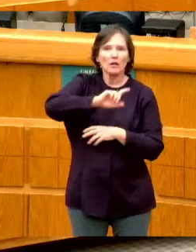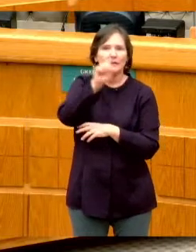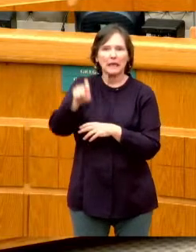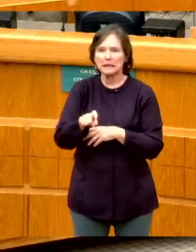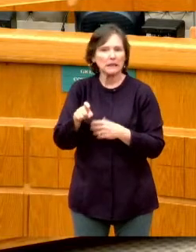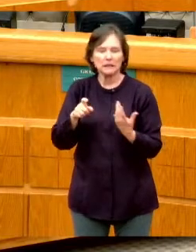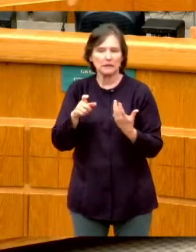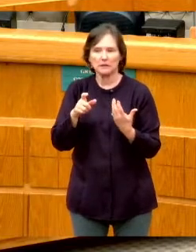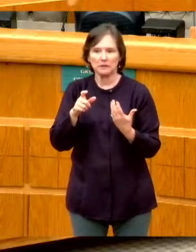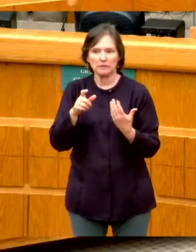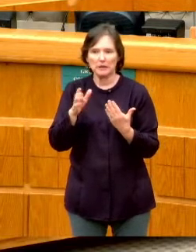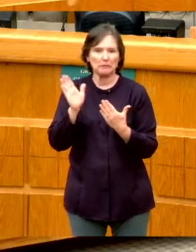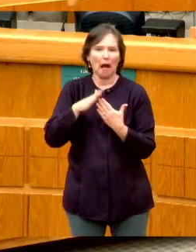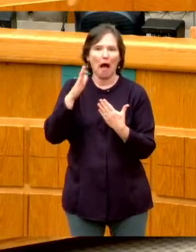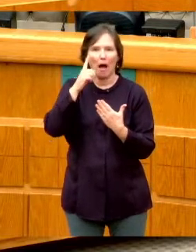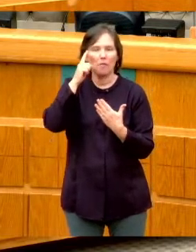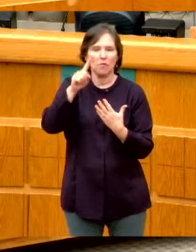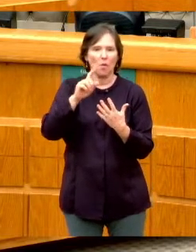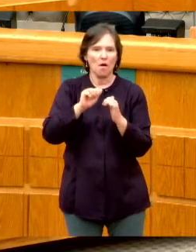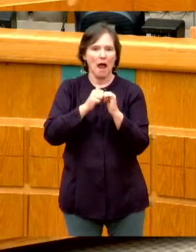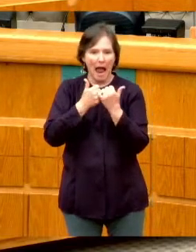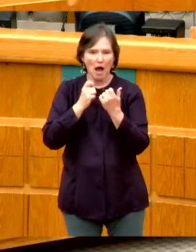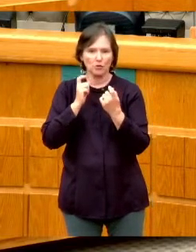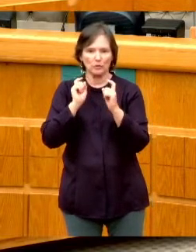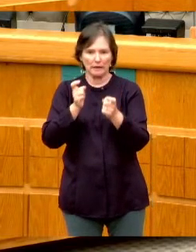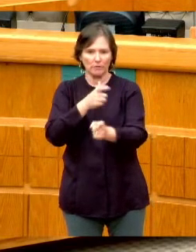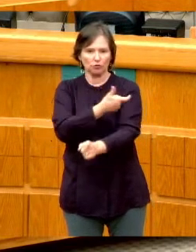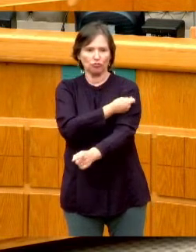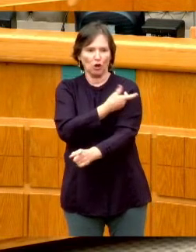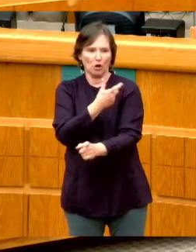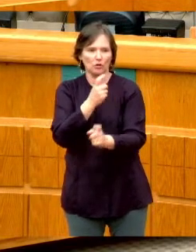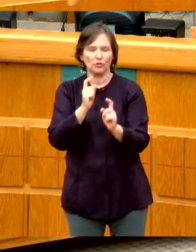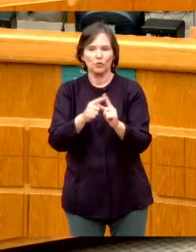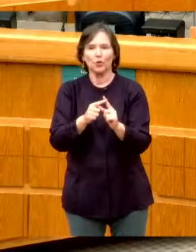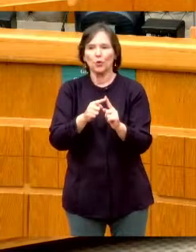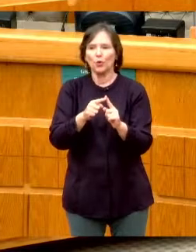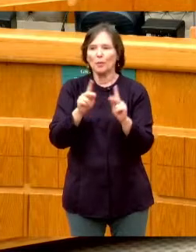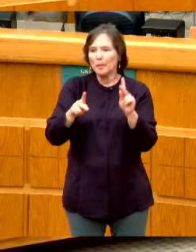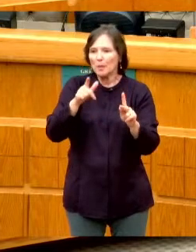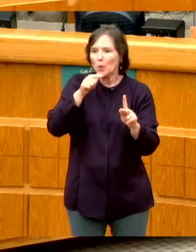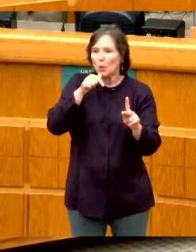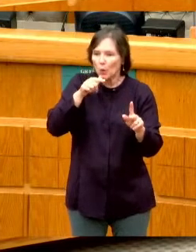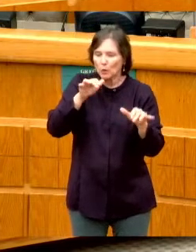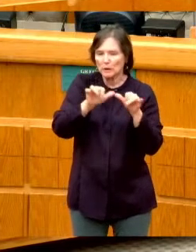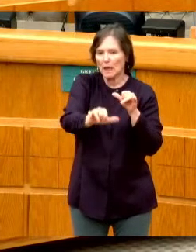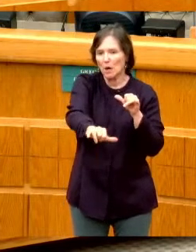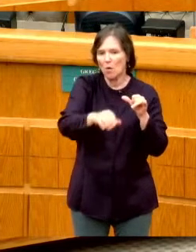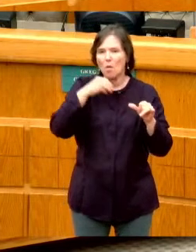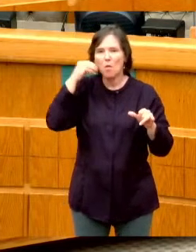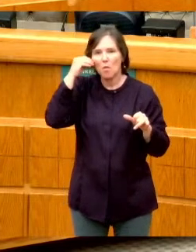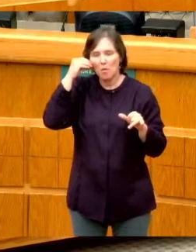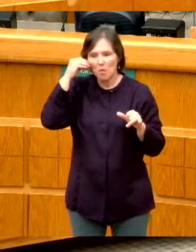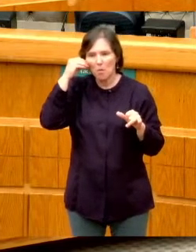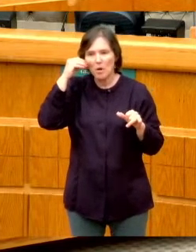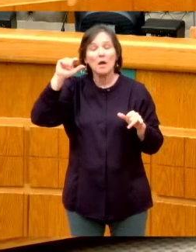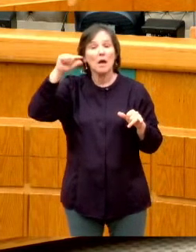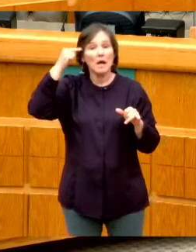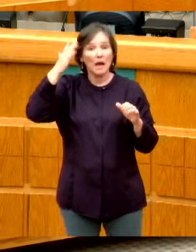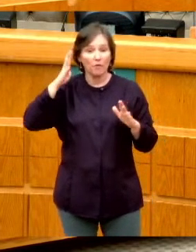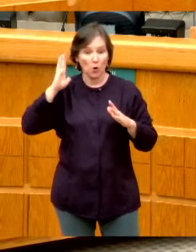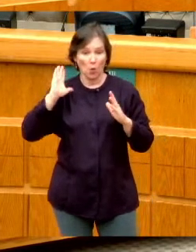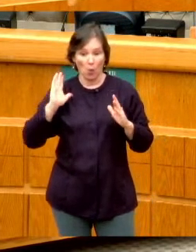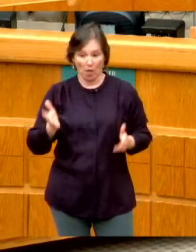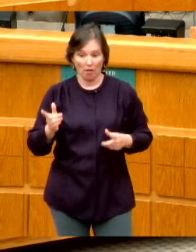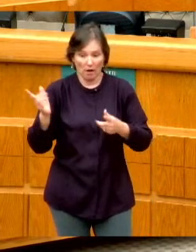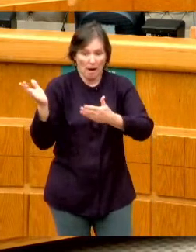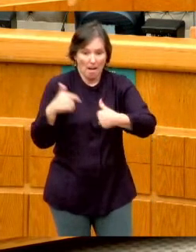we're honored that Governor Abbott will be here just to look into and speak to us about this program that